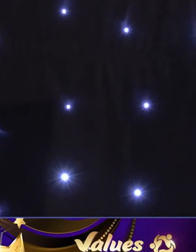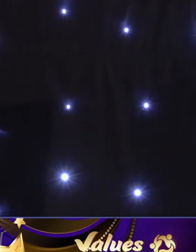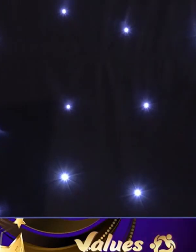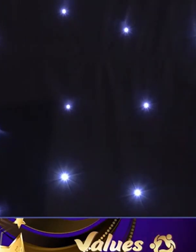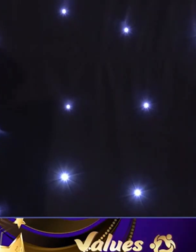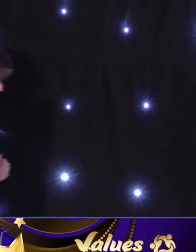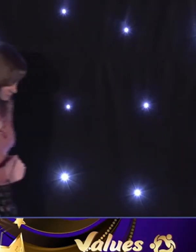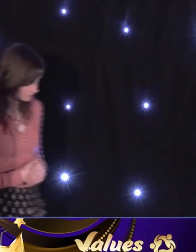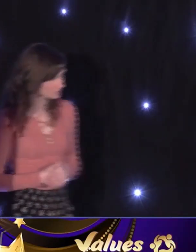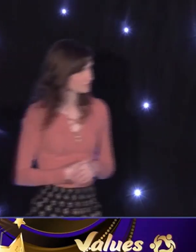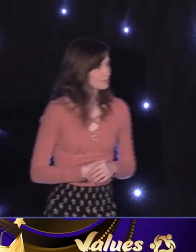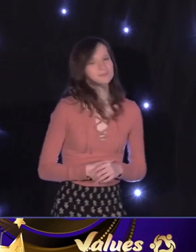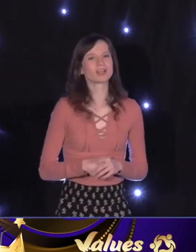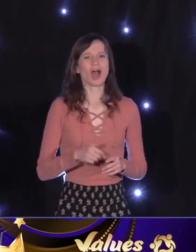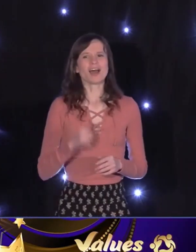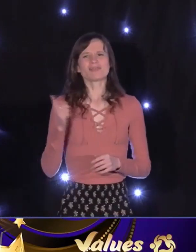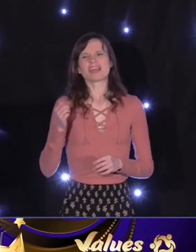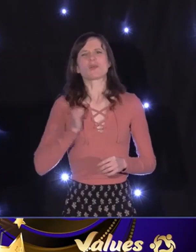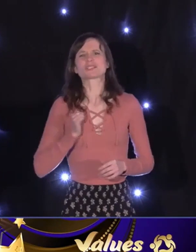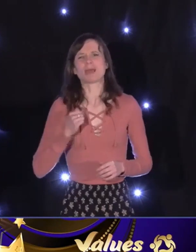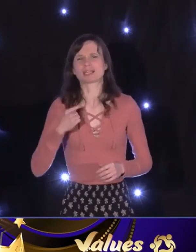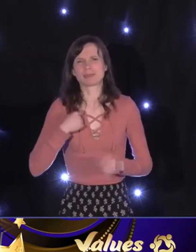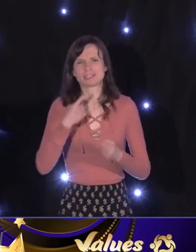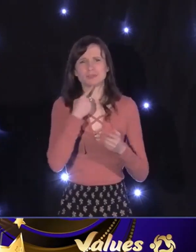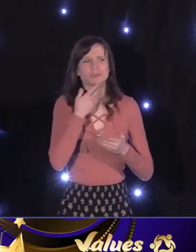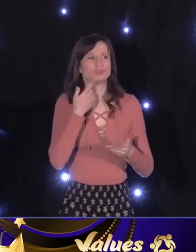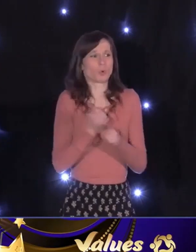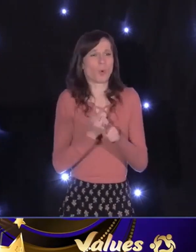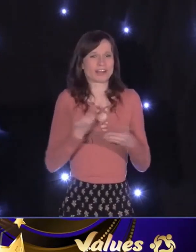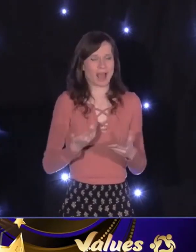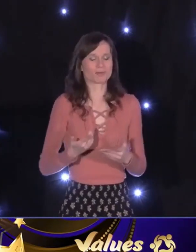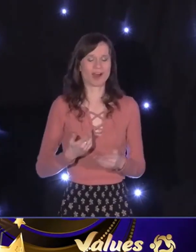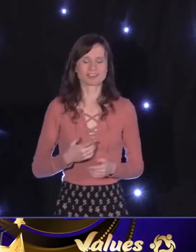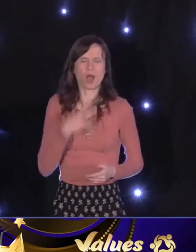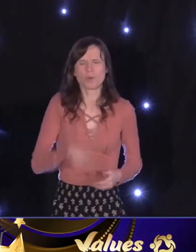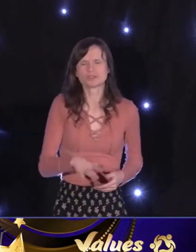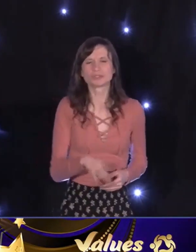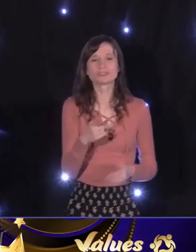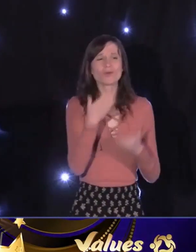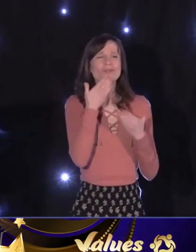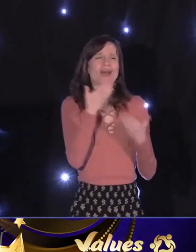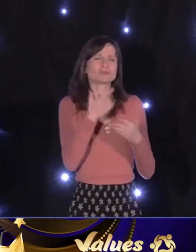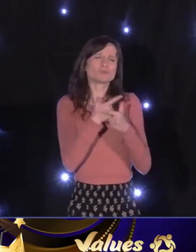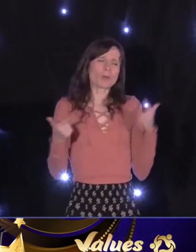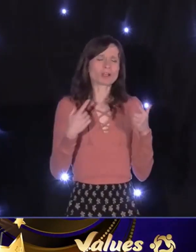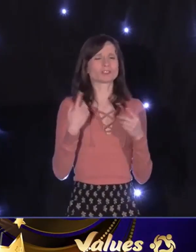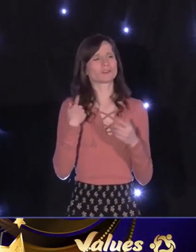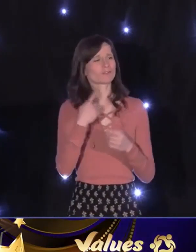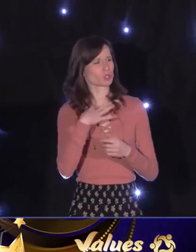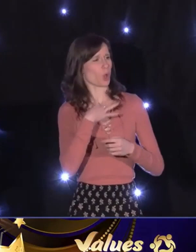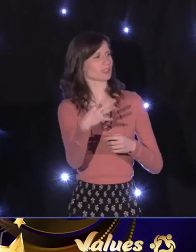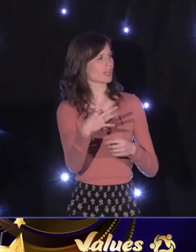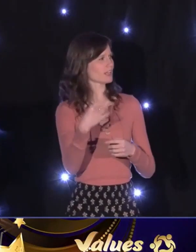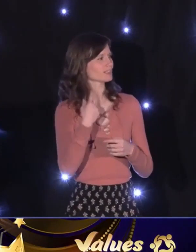I don't know if I'm expected to say anything, but I am. I'm going to take this moment. thank you so much for my nomination to my